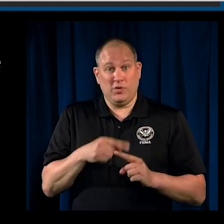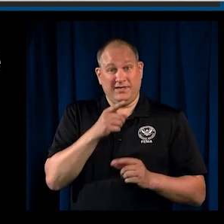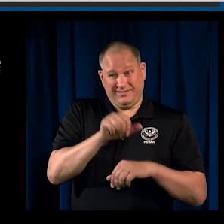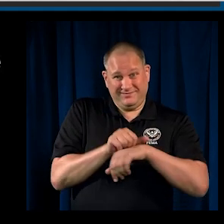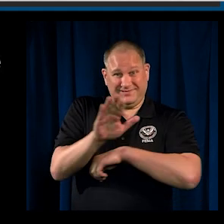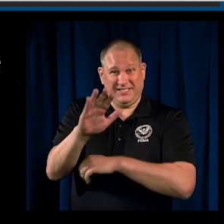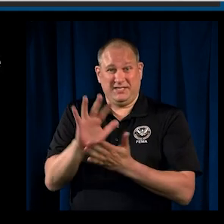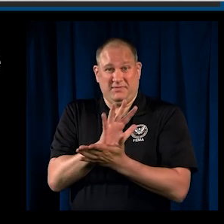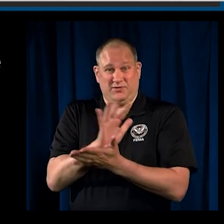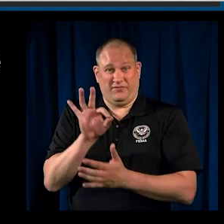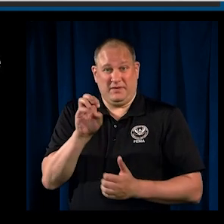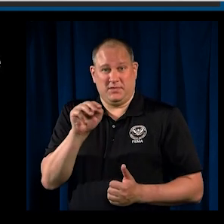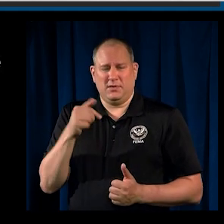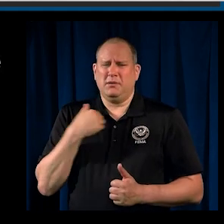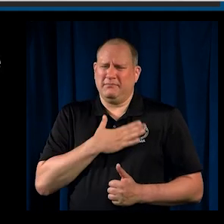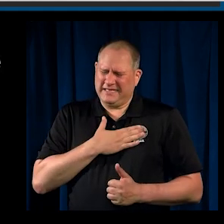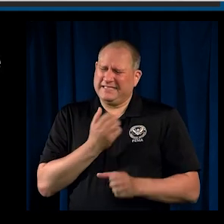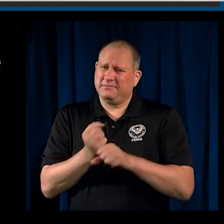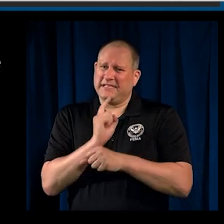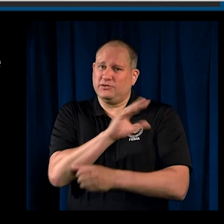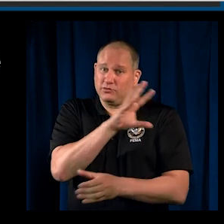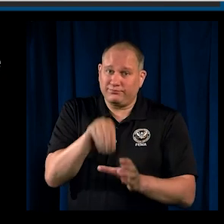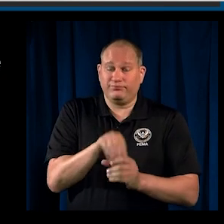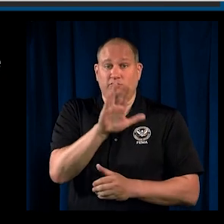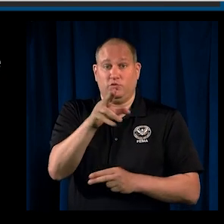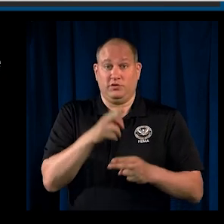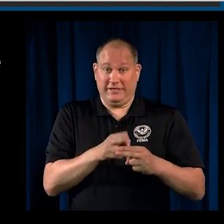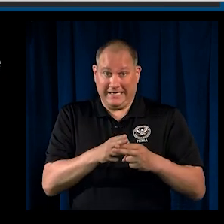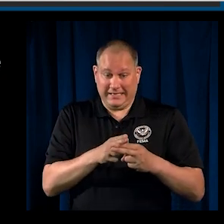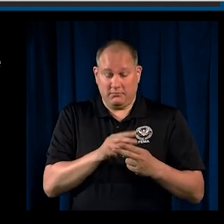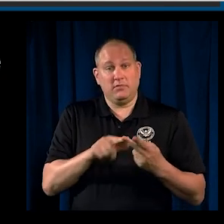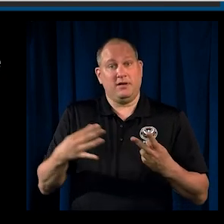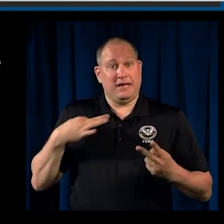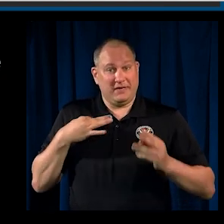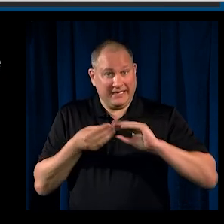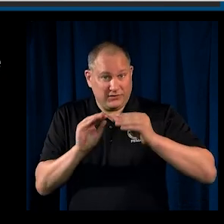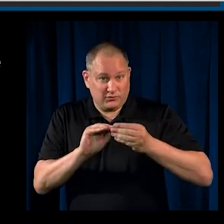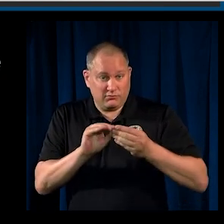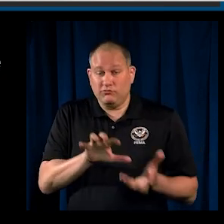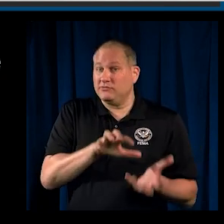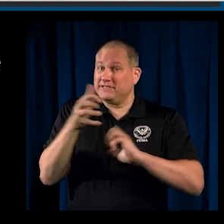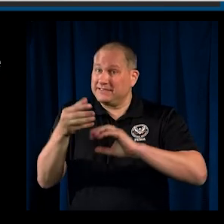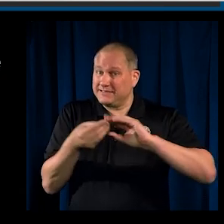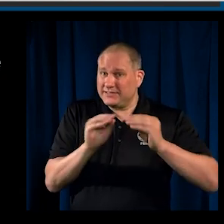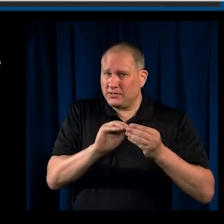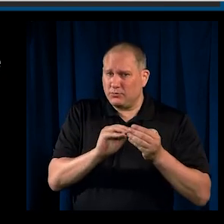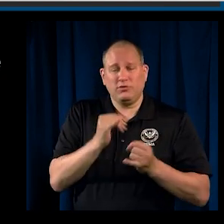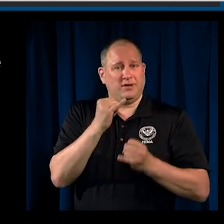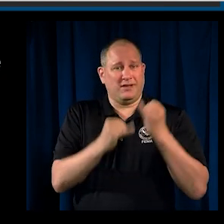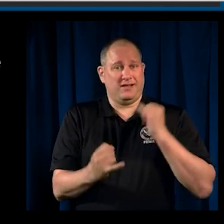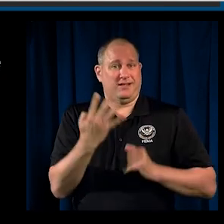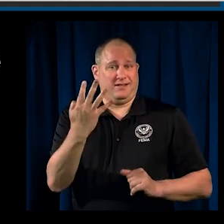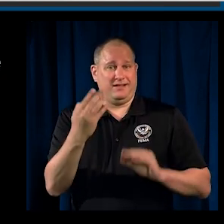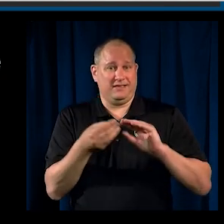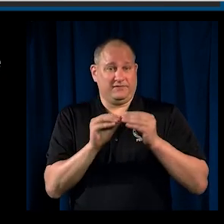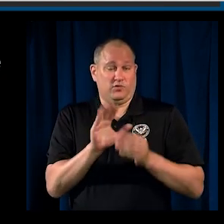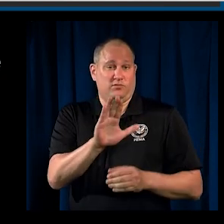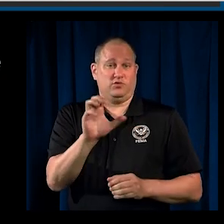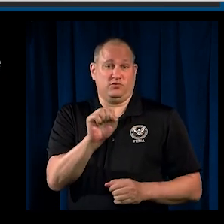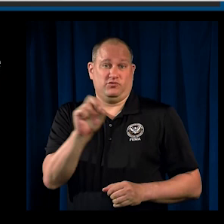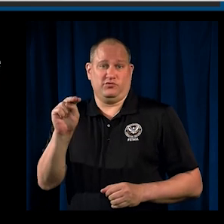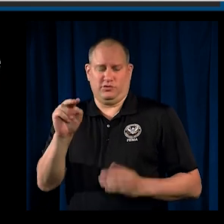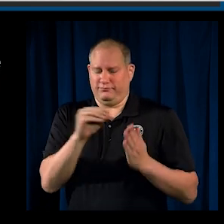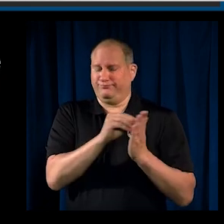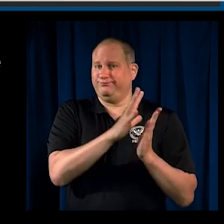When submitting documents to FEMA, please be sure to include your name, application number, disaster number, and the last